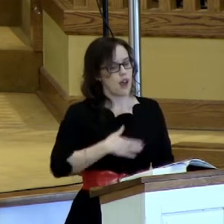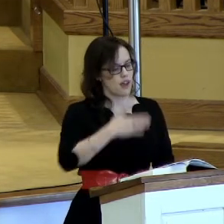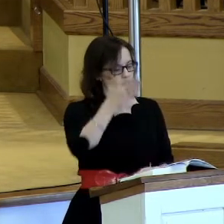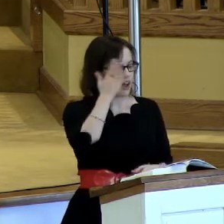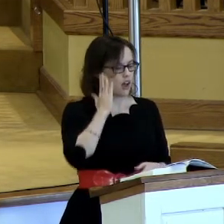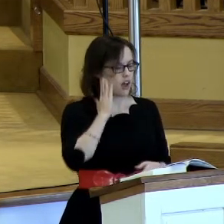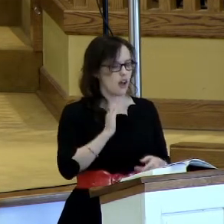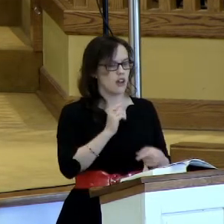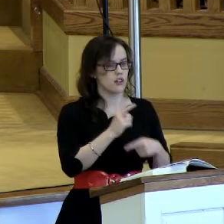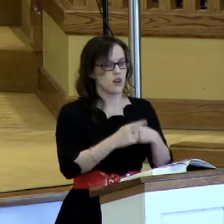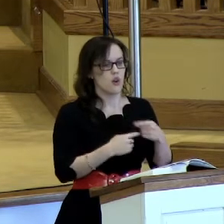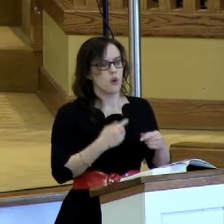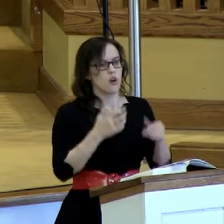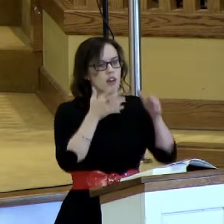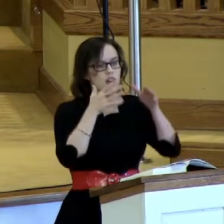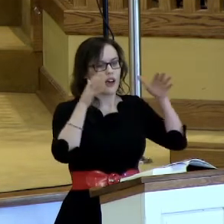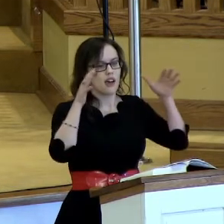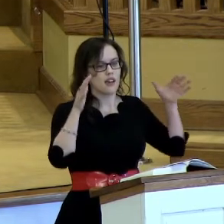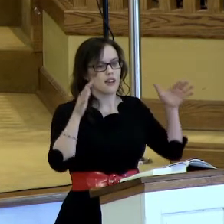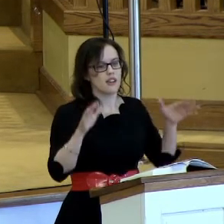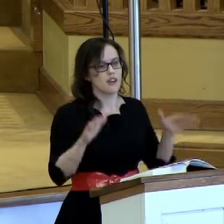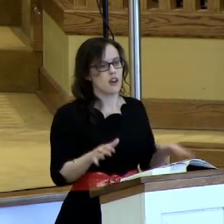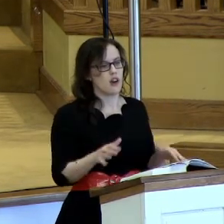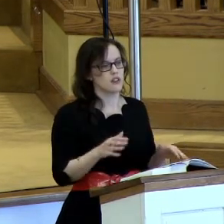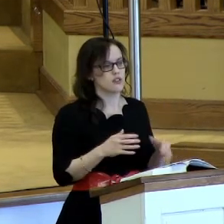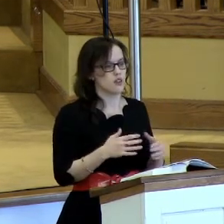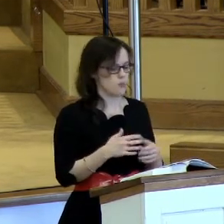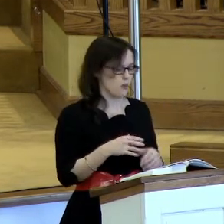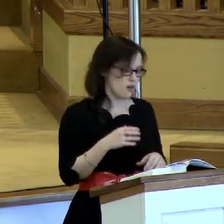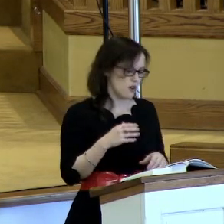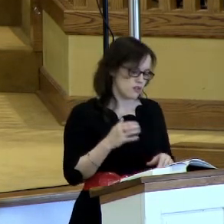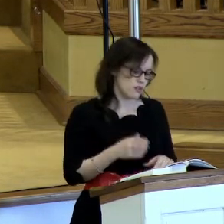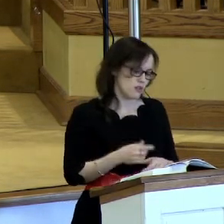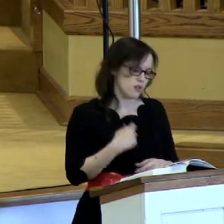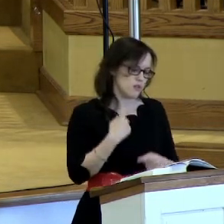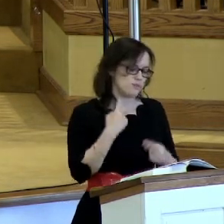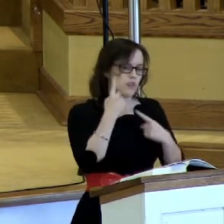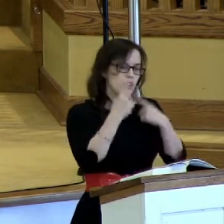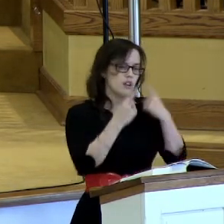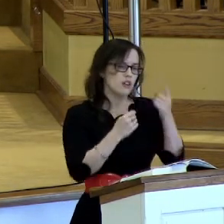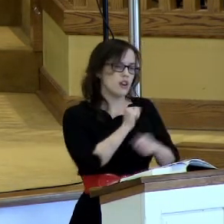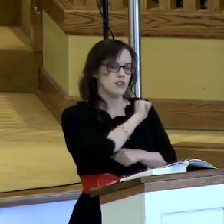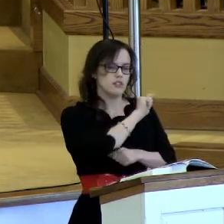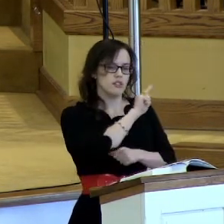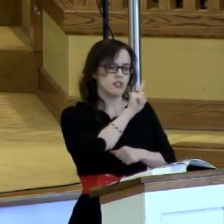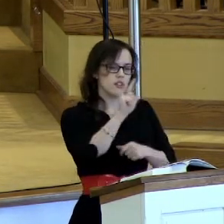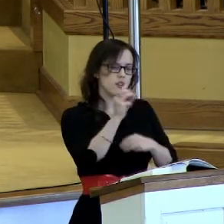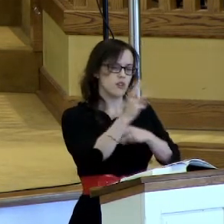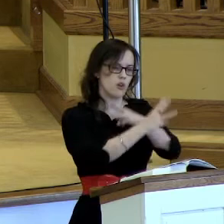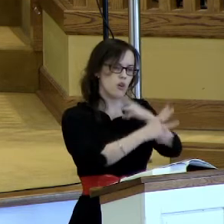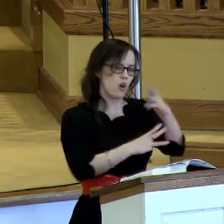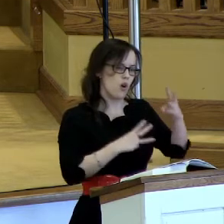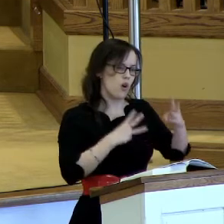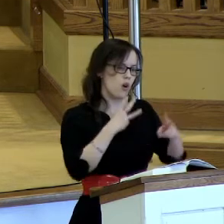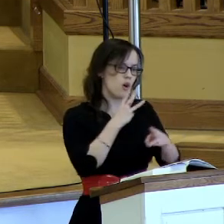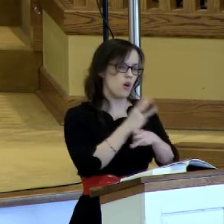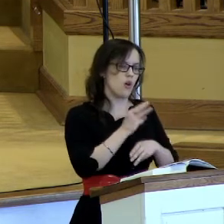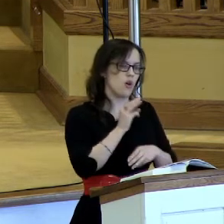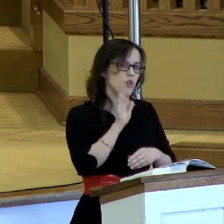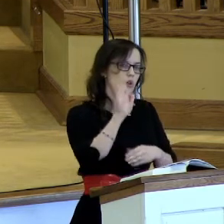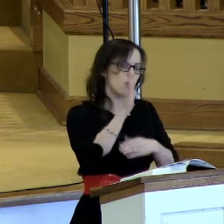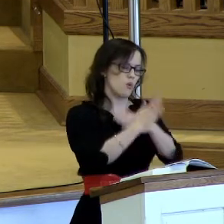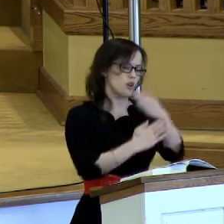Lord my God, when I in awesome wonder consider